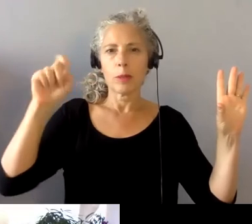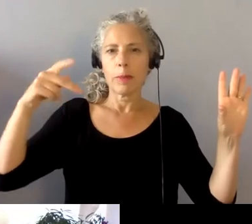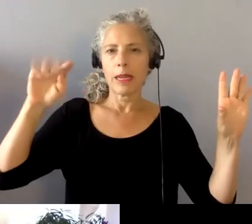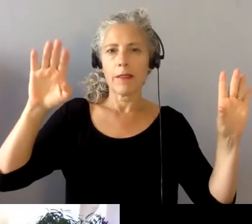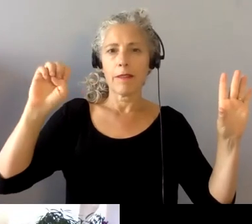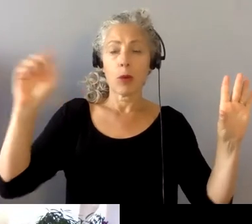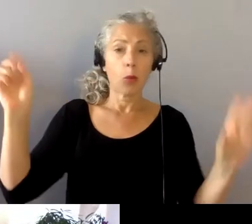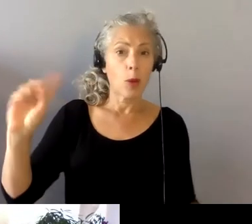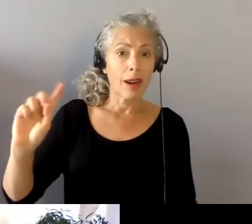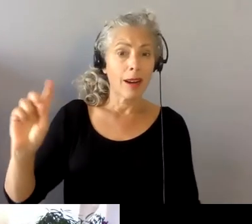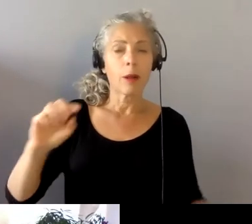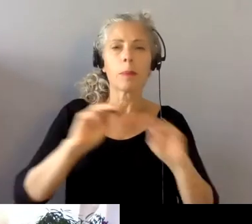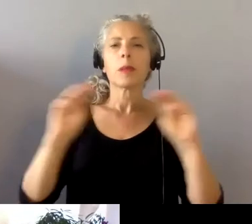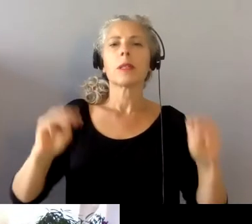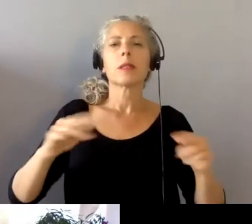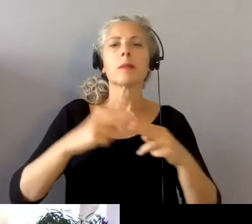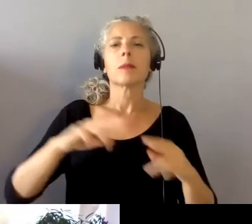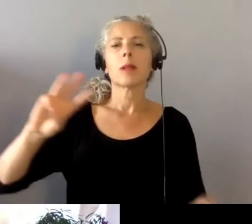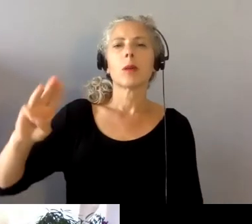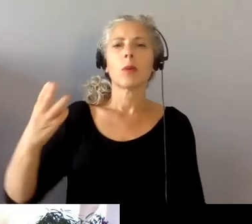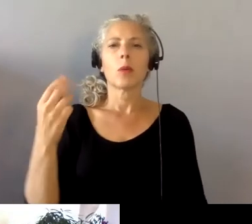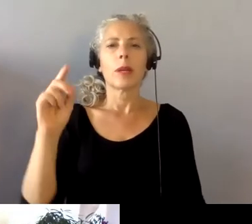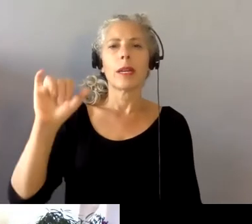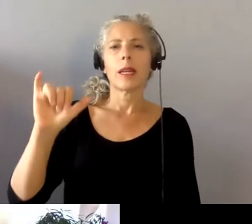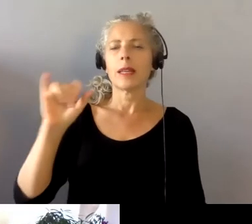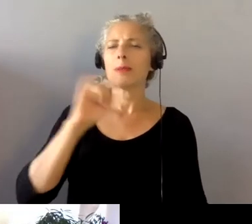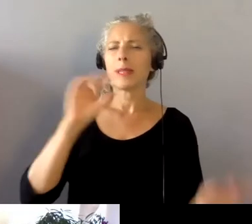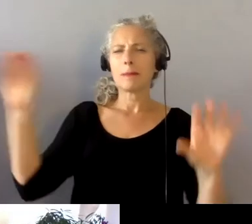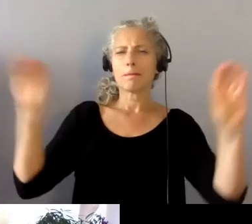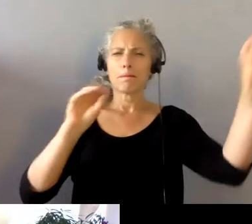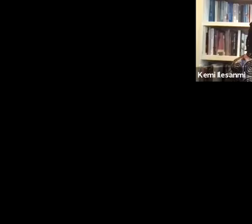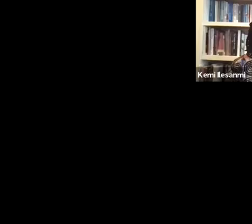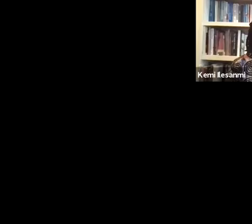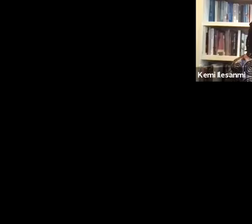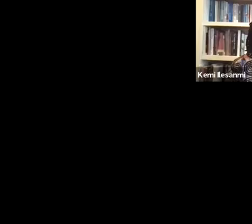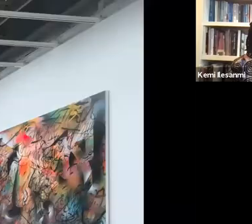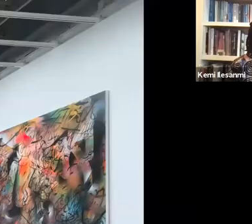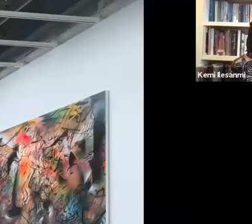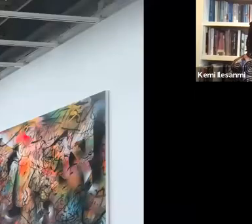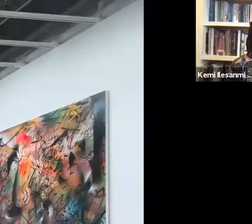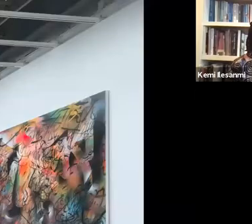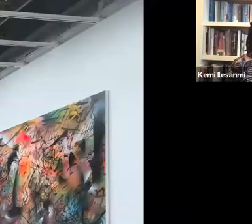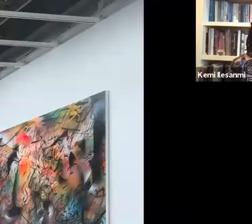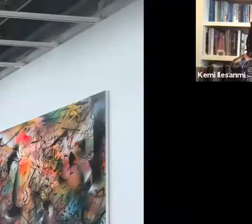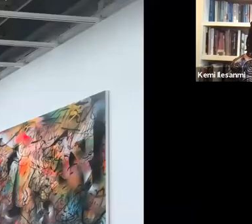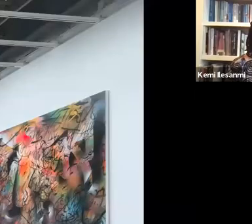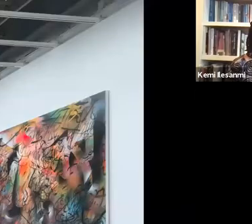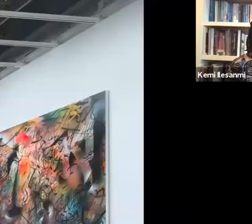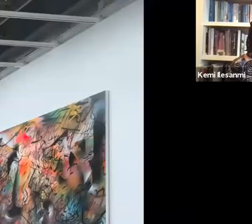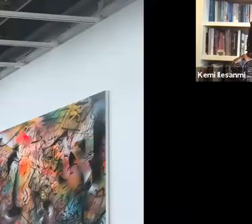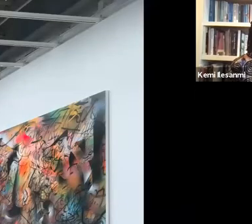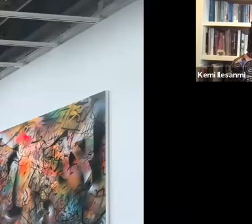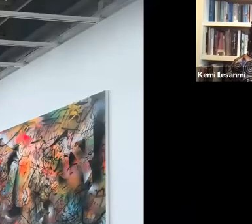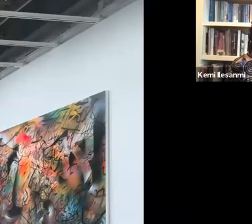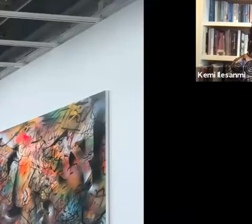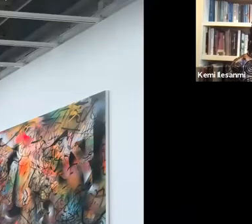the Whitney Museum. It has been curated beautifully by Christine Kim and Rujeko Hockley. If you haven't